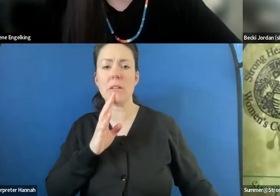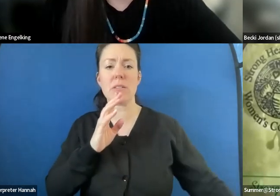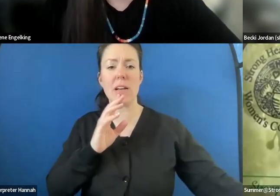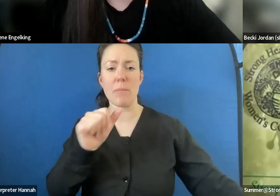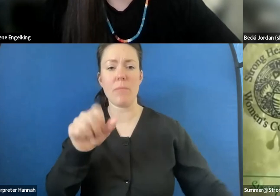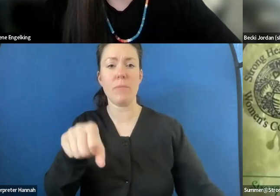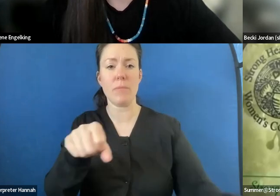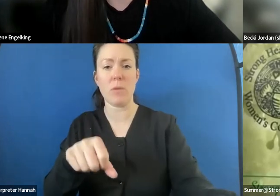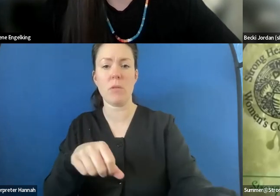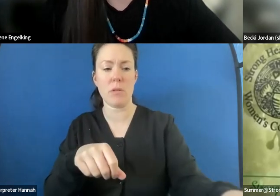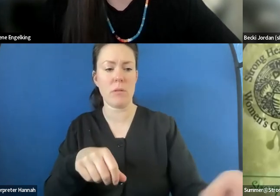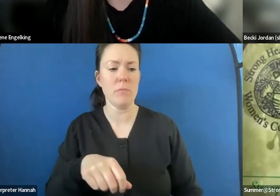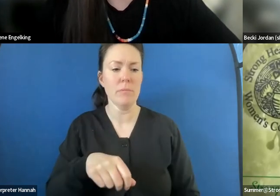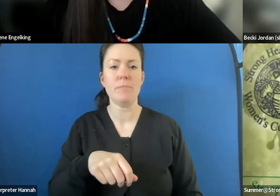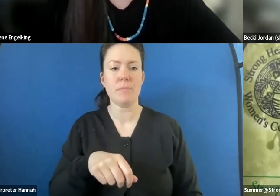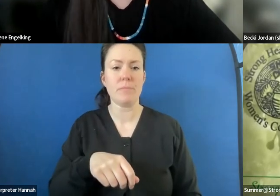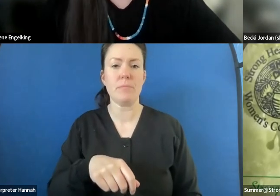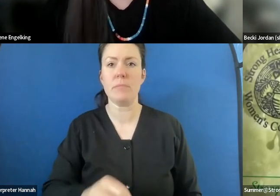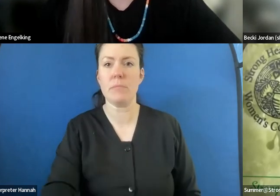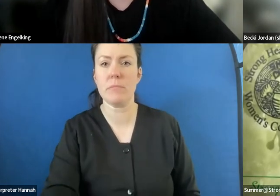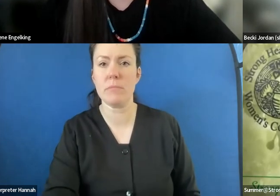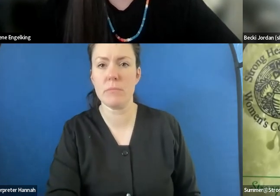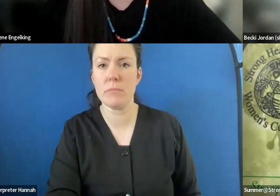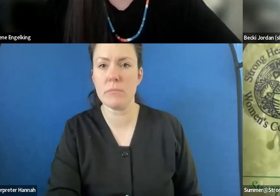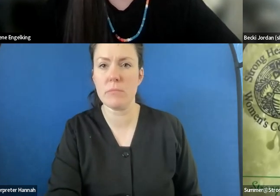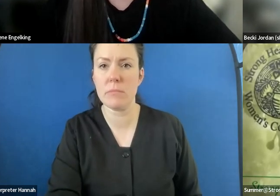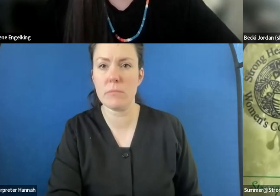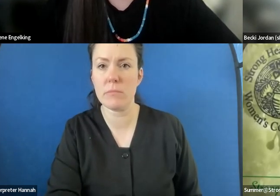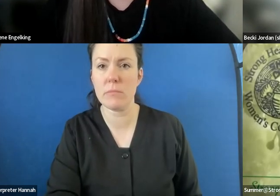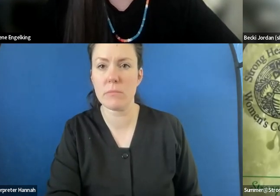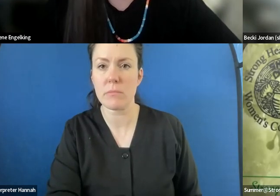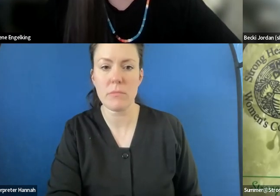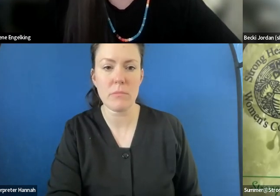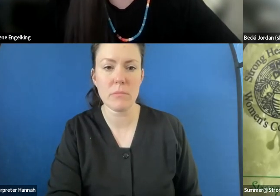And so please